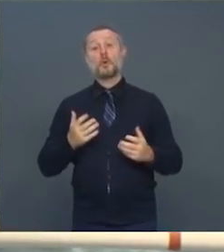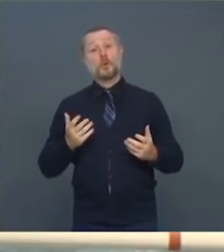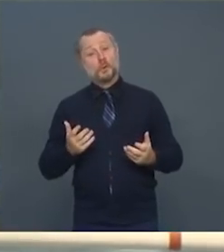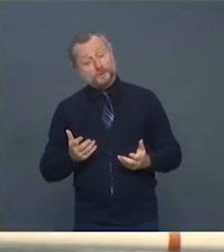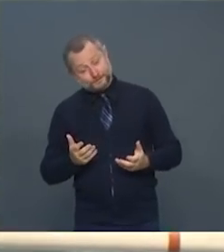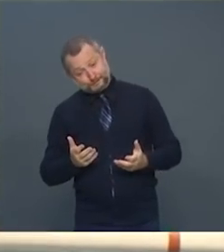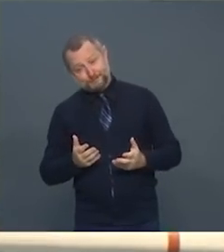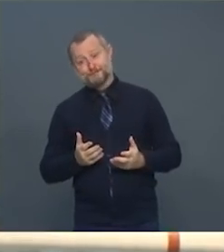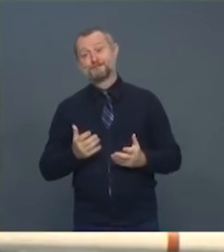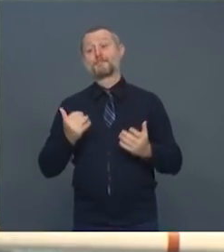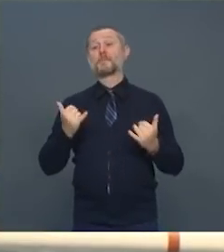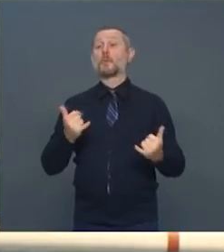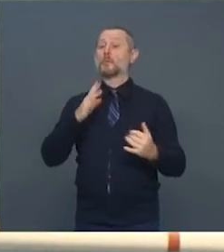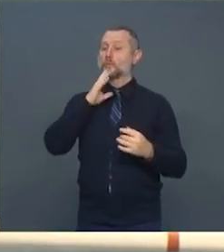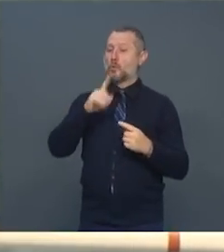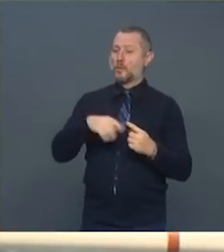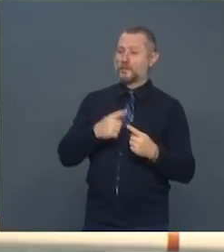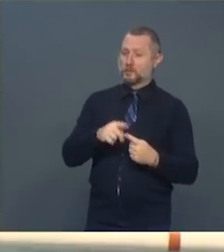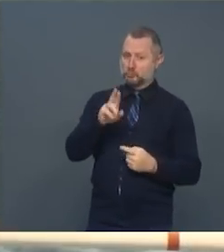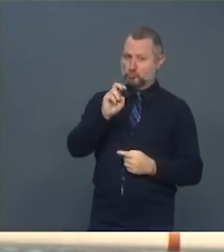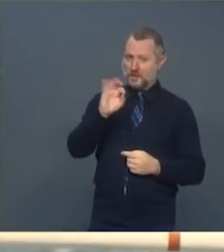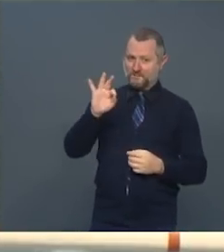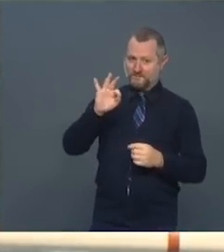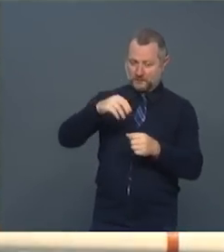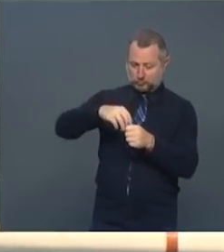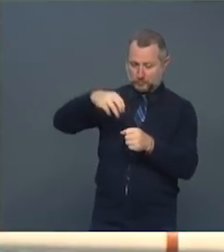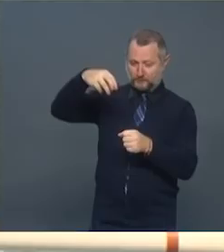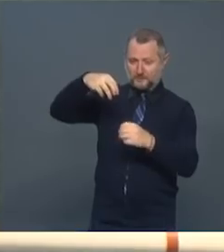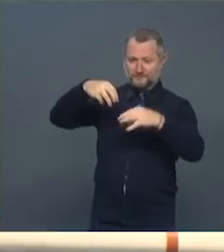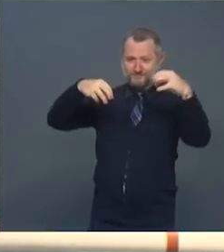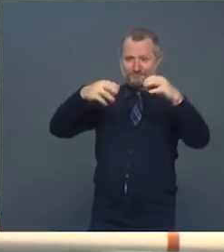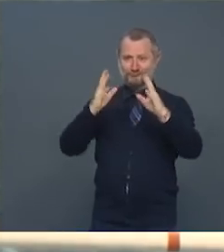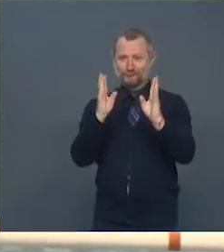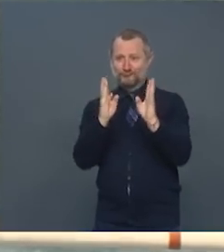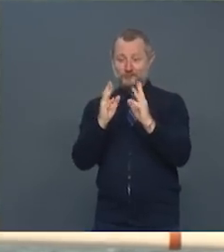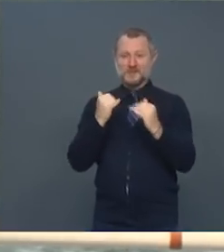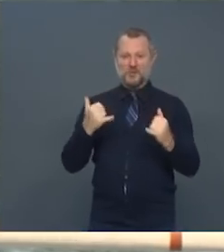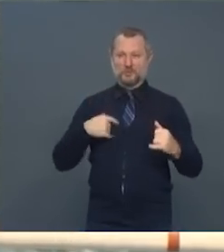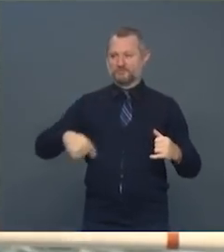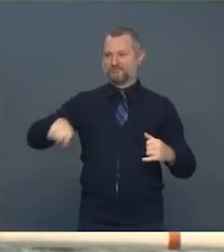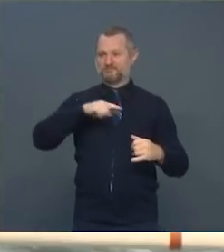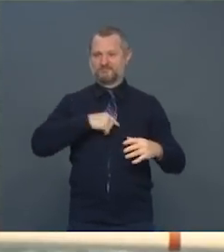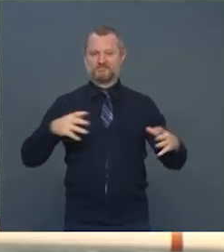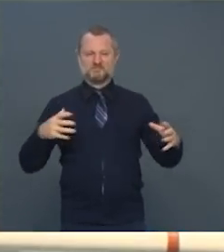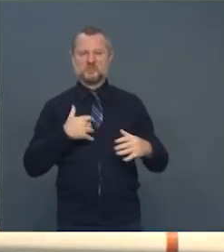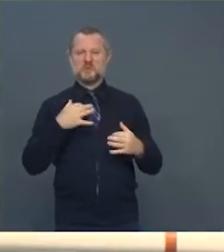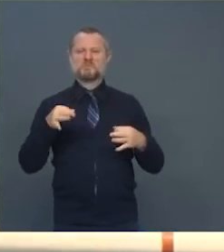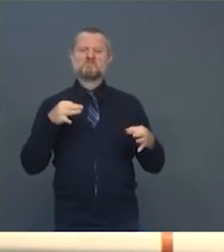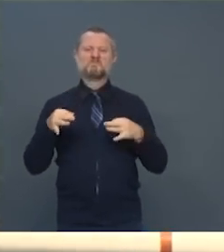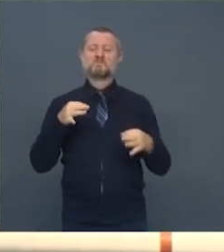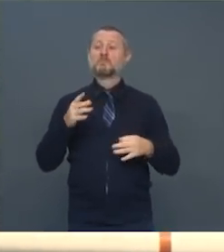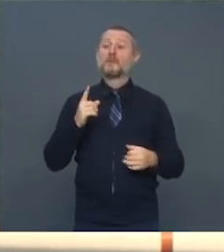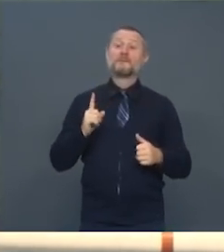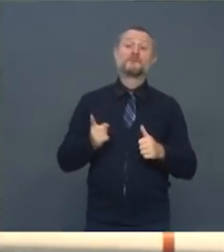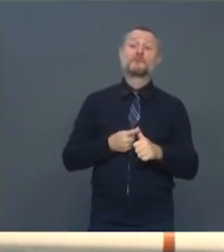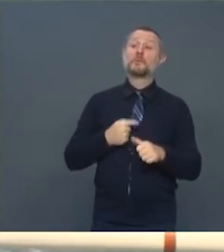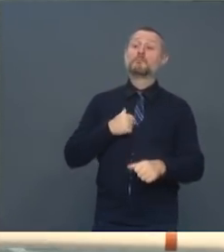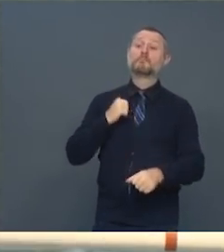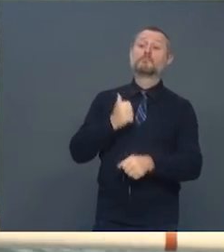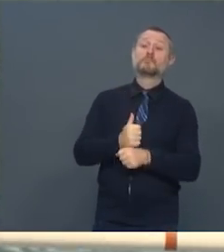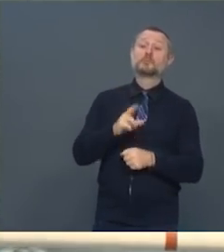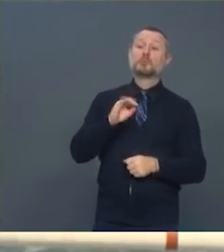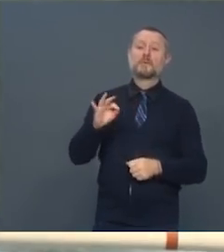on to reefs. And the reason why we're here today, just a quick bit of history. The first reefing in New York took place back